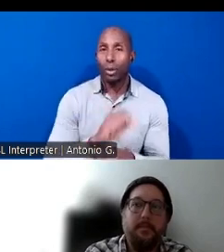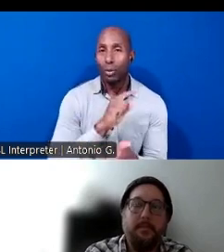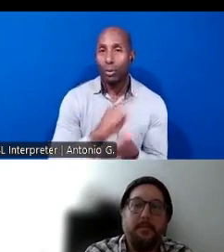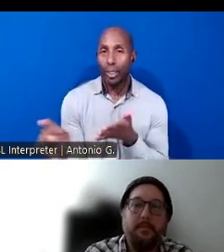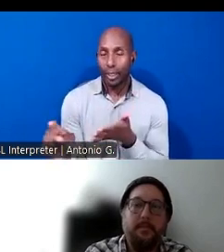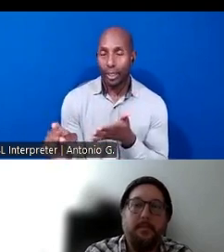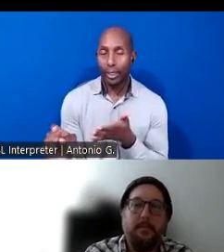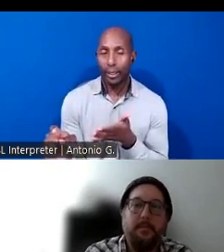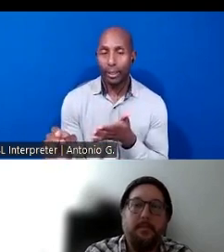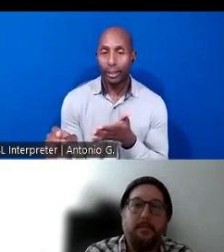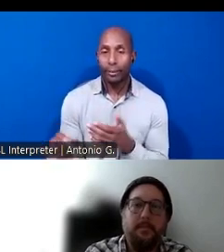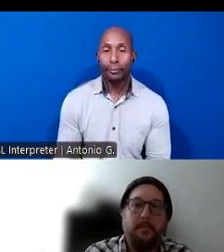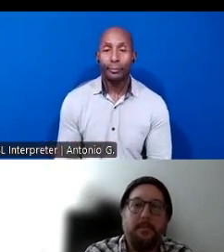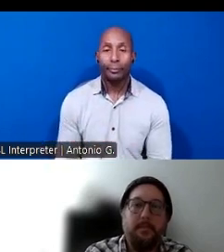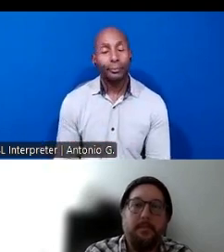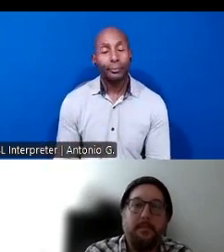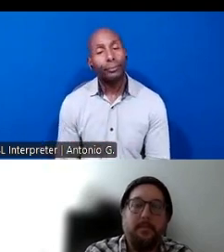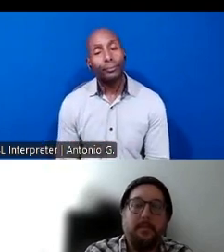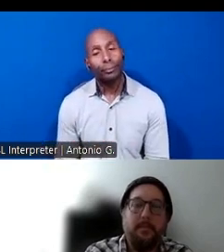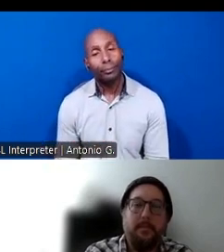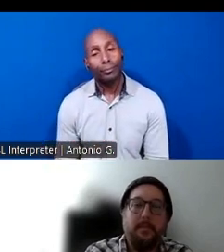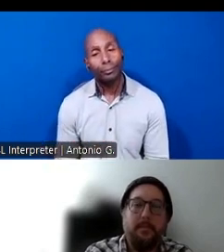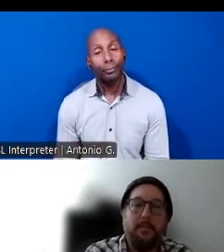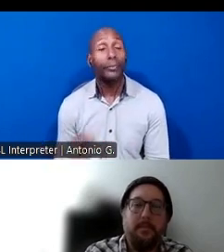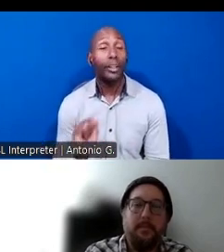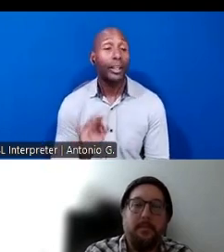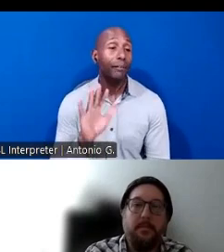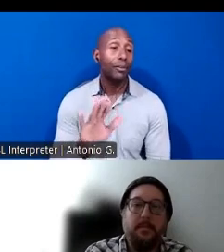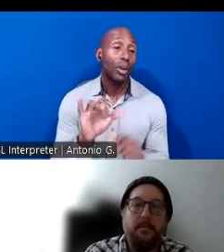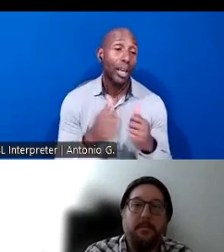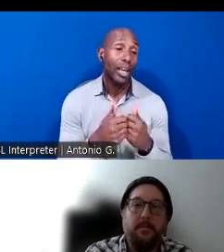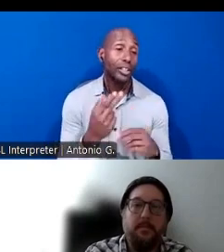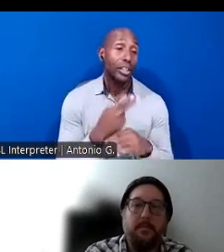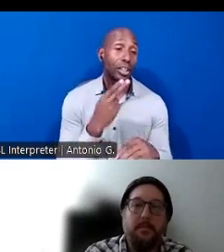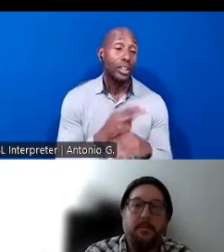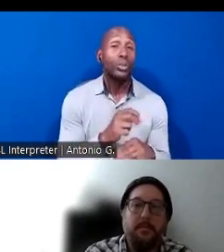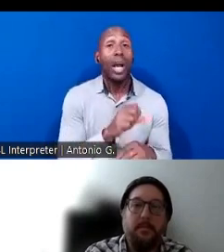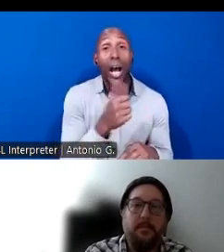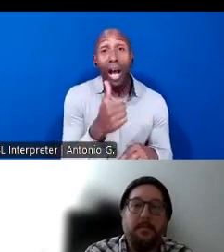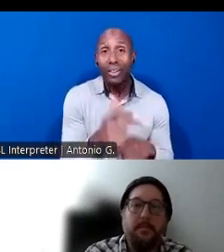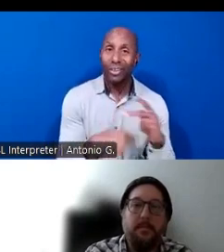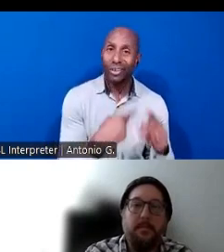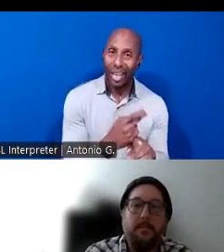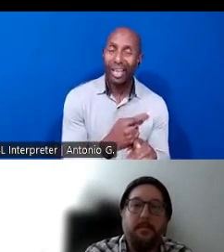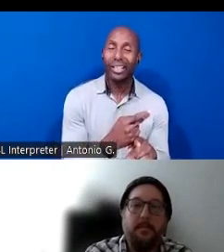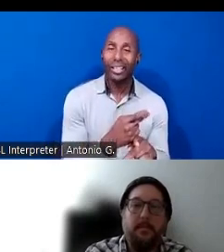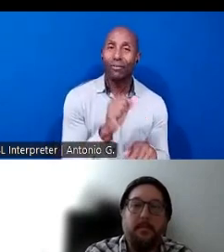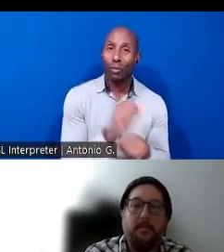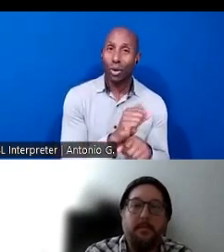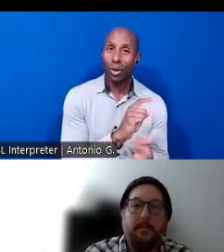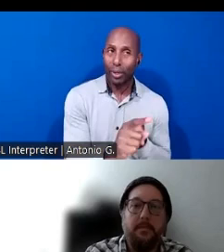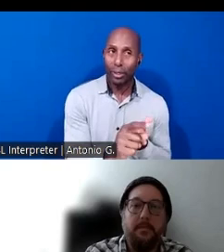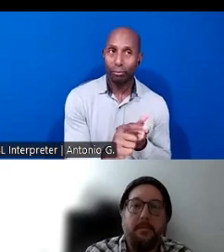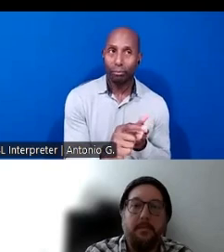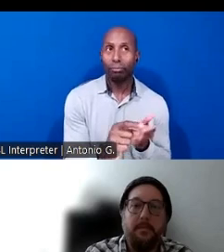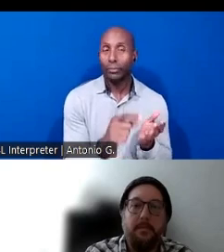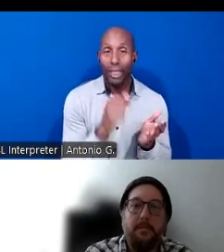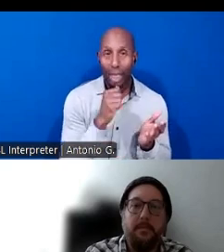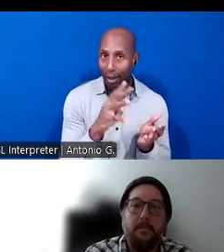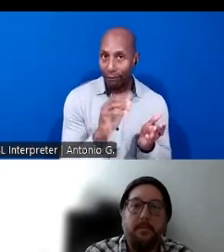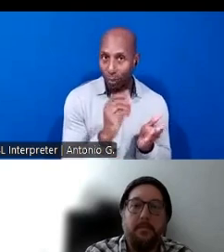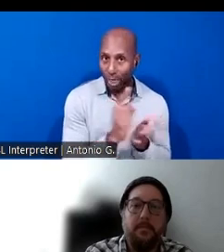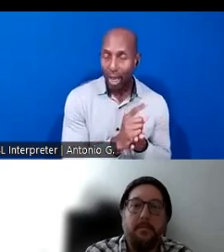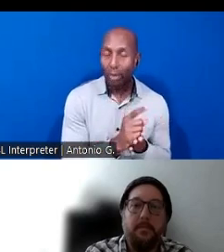can base your calculations if your agency uses a work week other than 40 hours. So the calculations are based